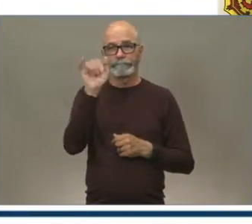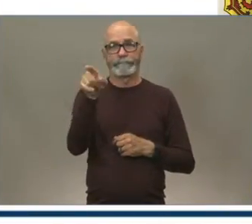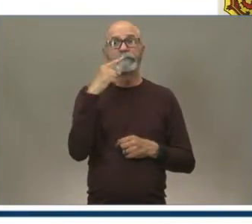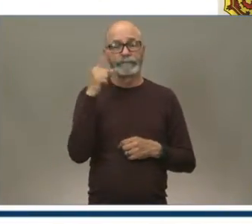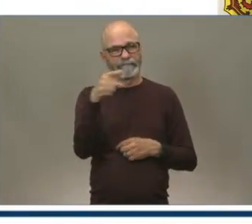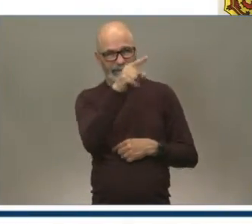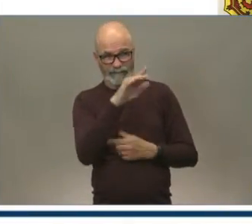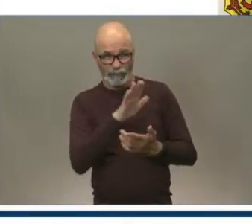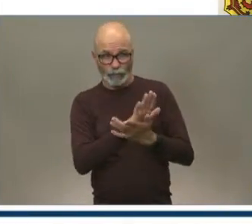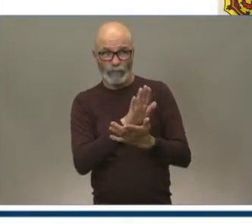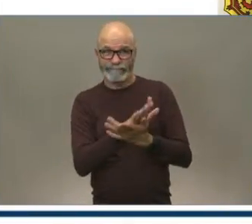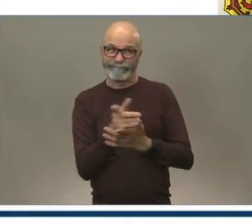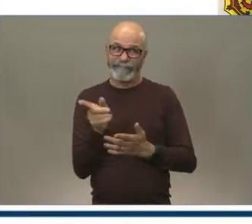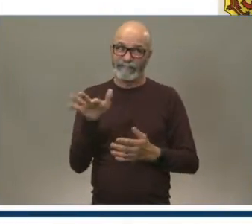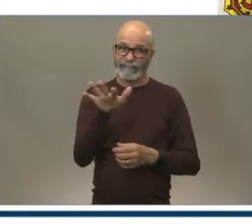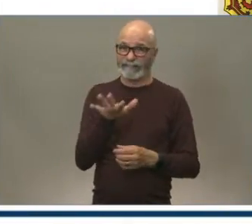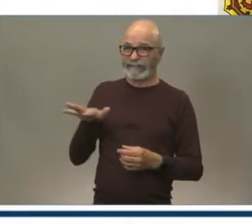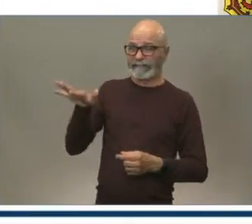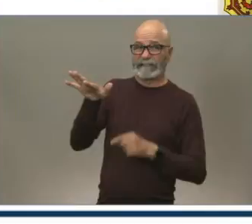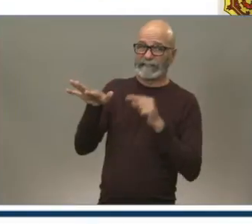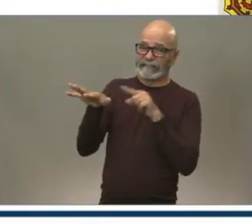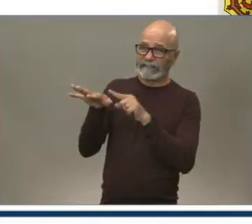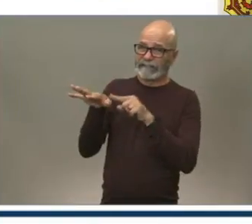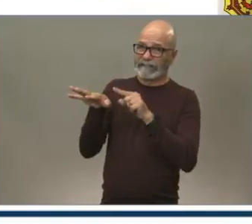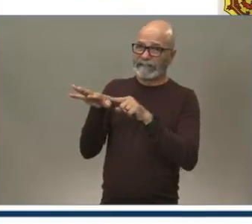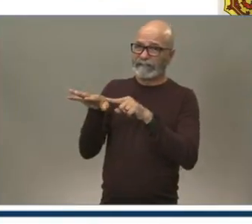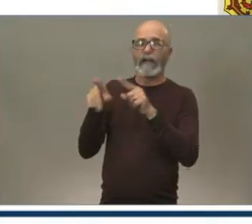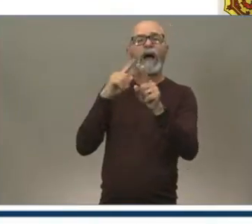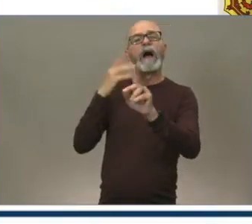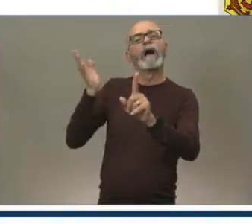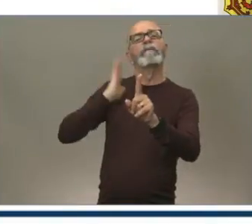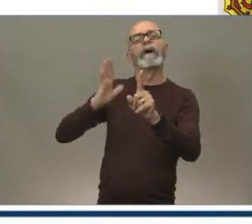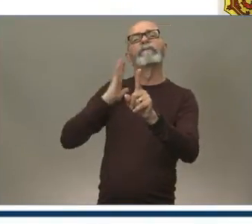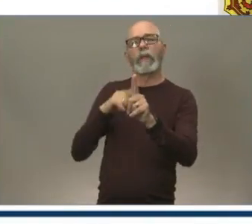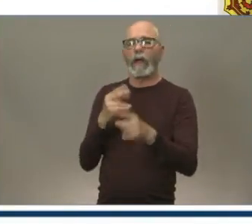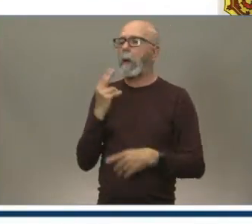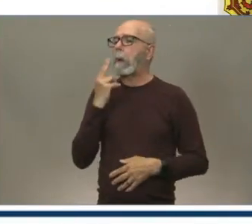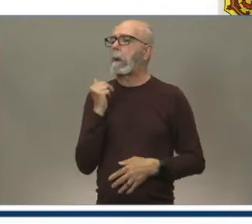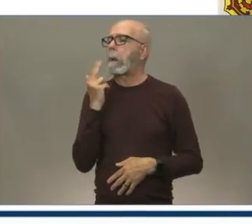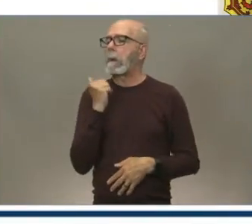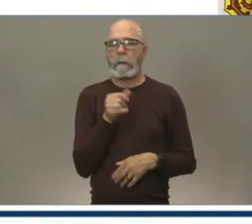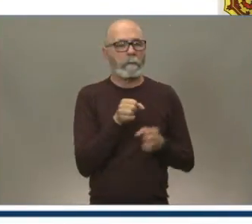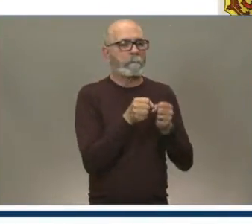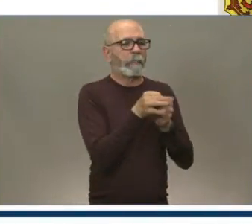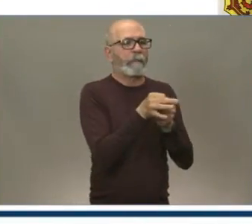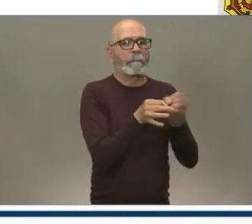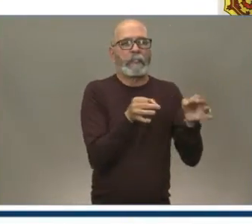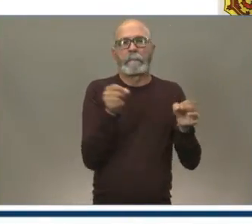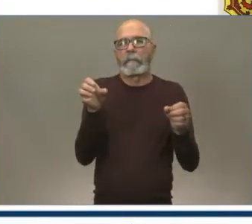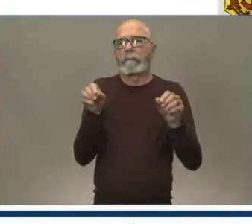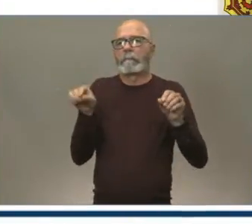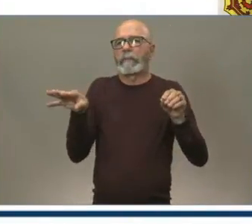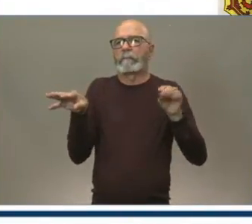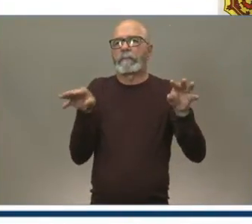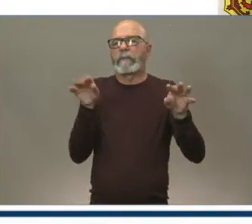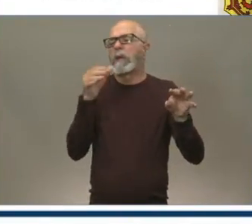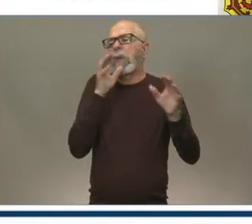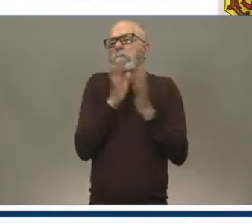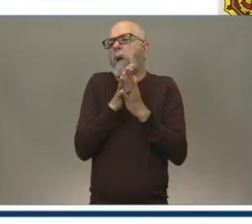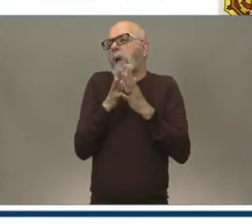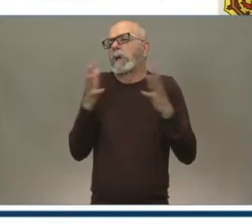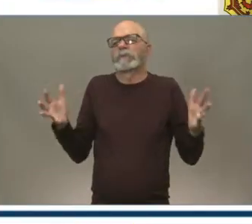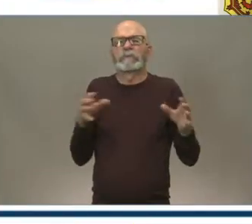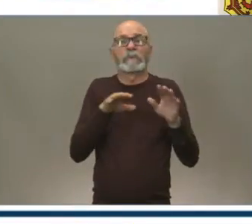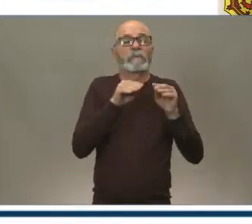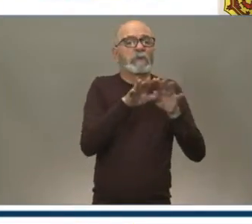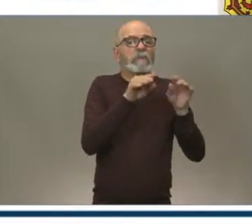In previous small outbreaks that we have, we really haven't had that much in the way of school outbreaks, and there is a bunch happening right